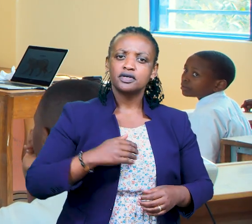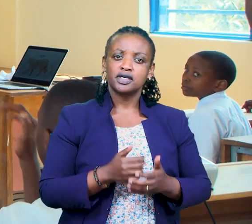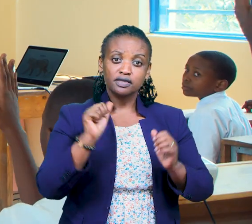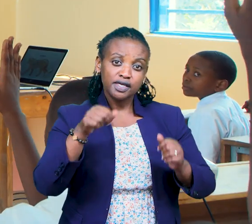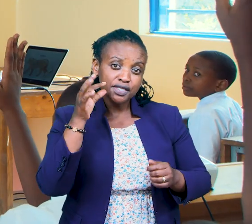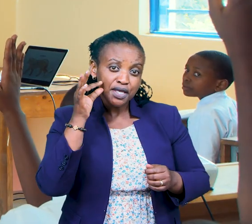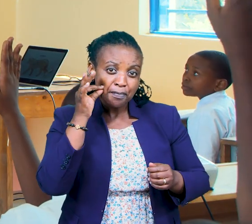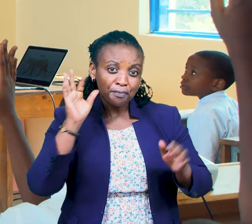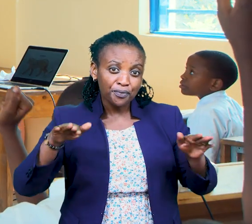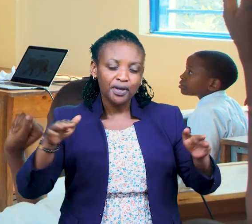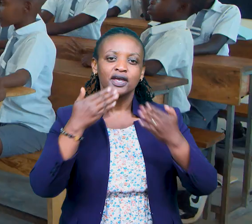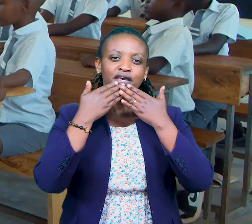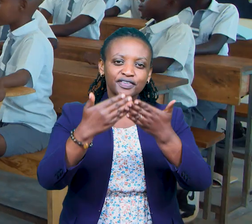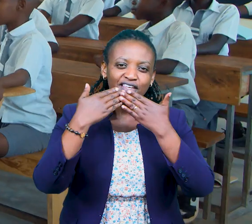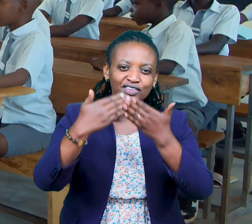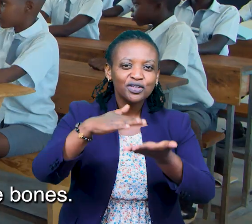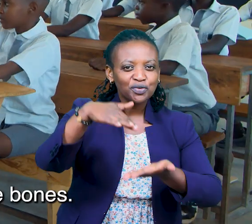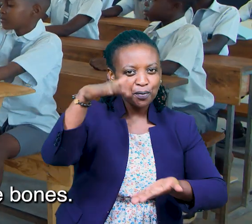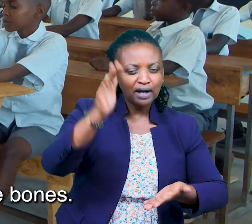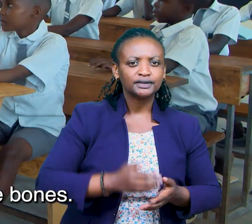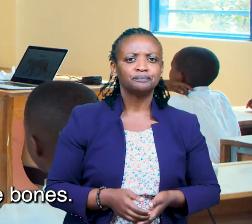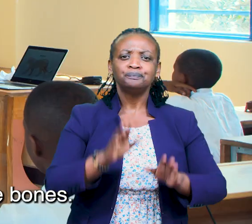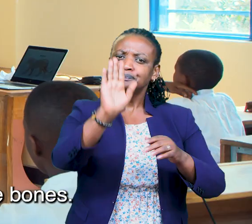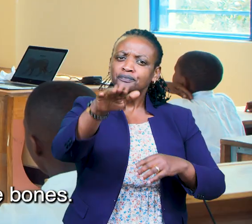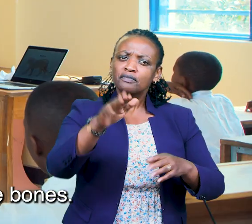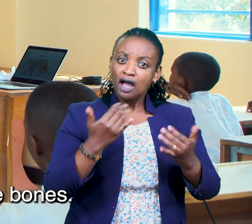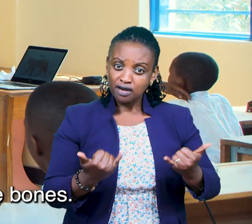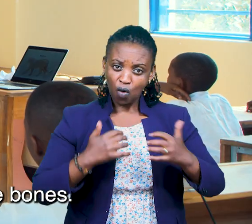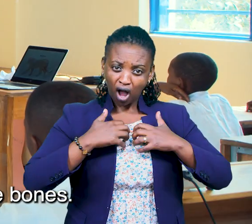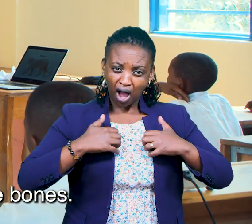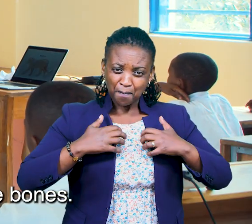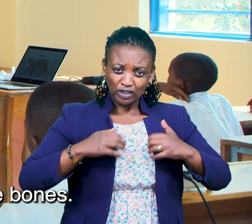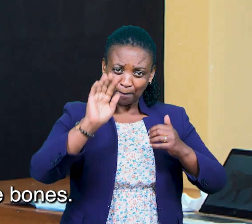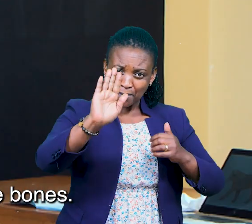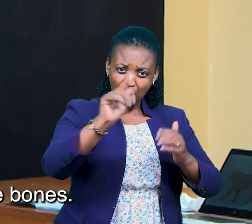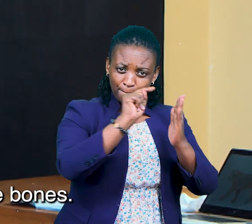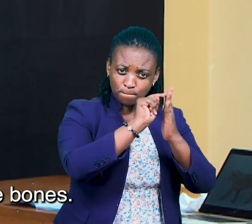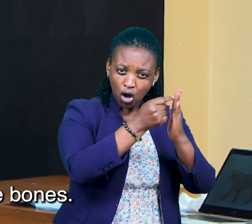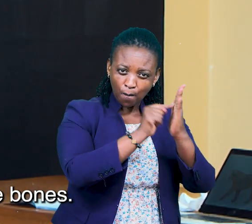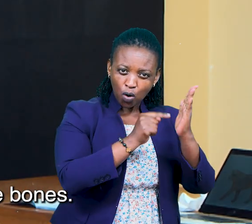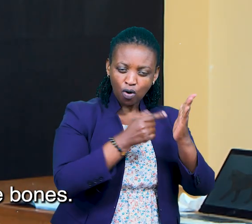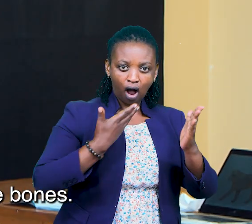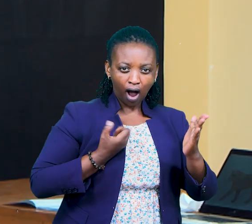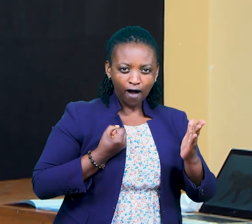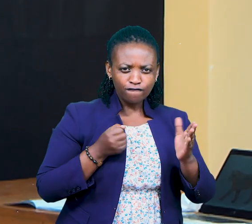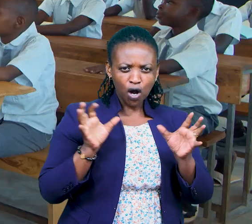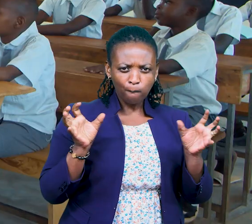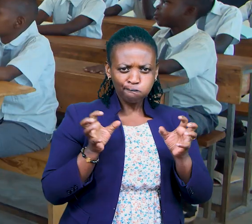bee, good. Thank you so much. Thank you so much. Now, these animals you have mentioned have